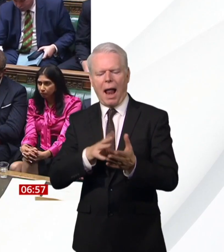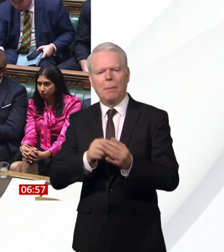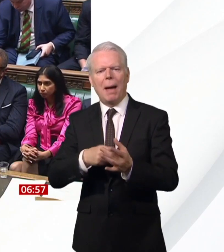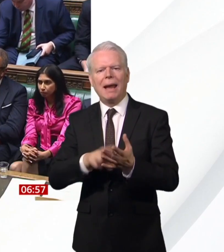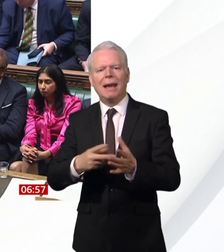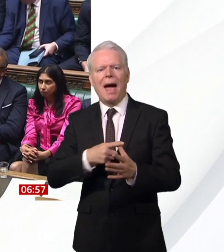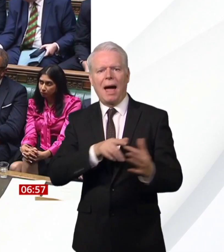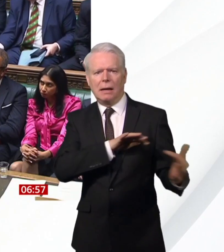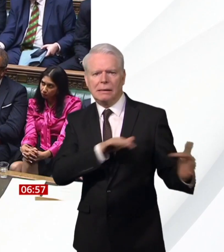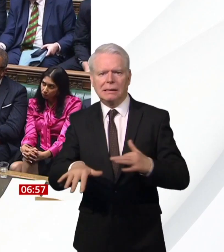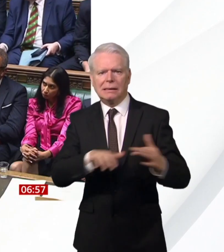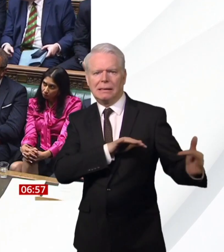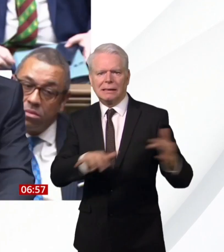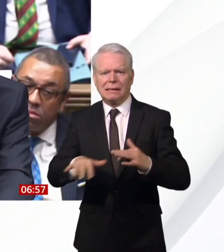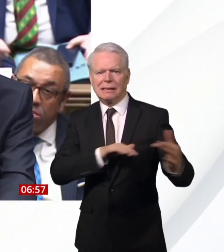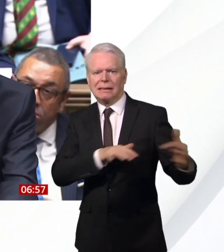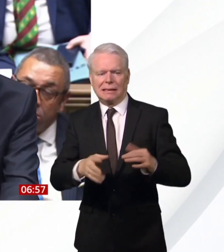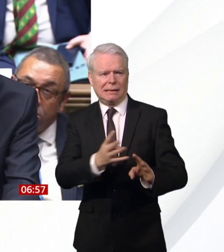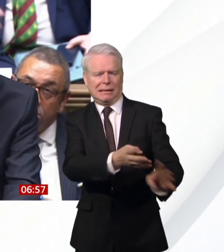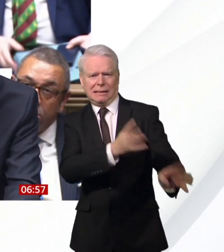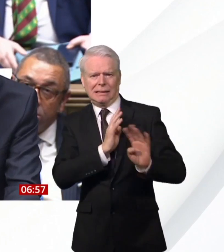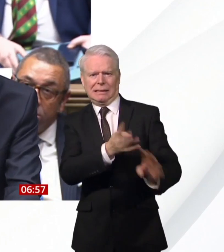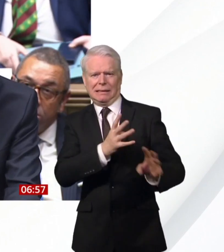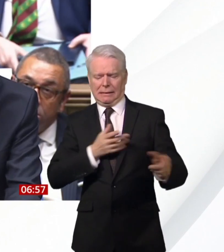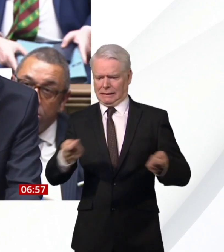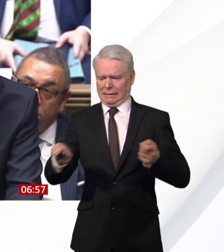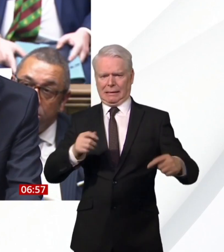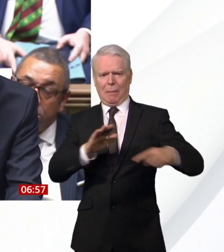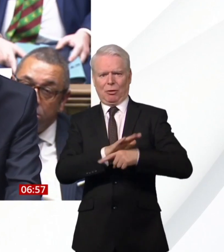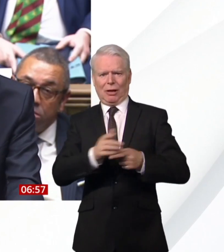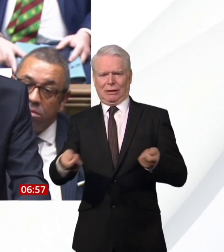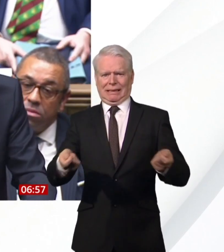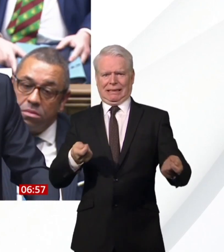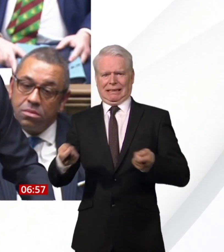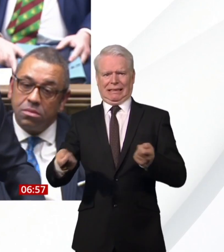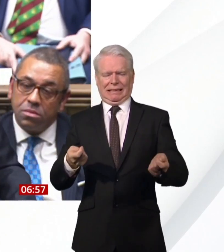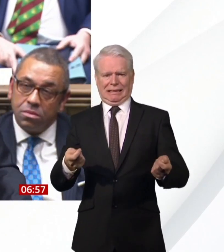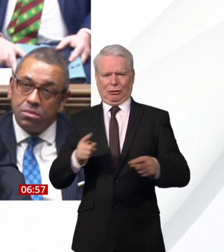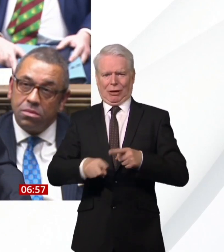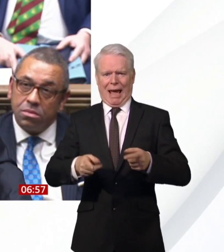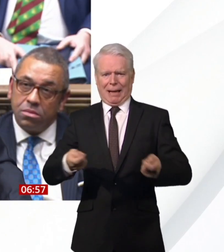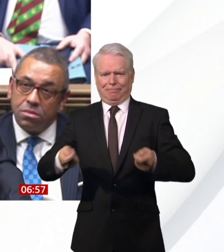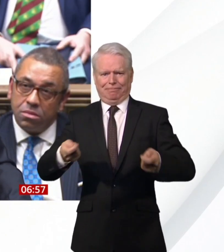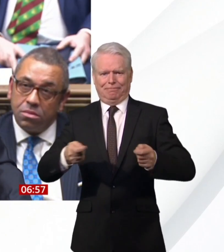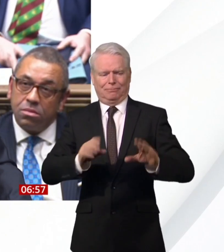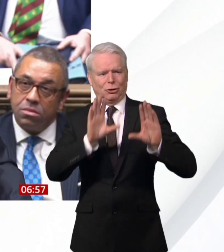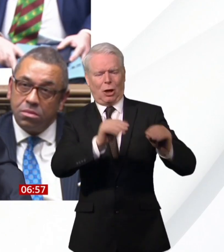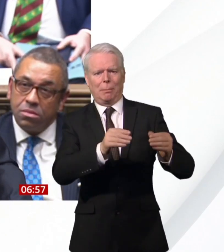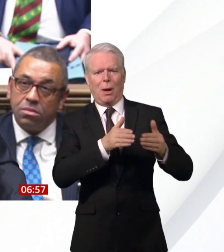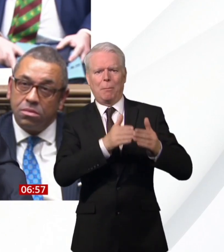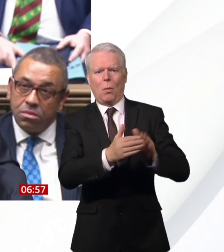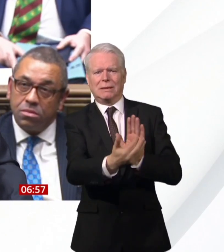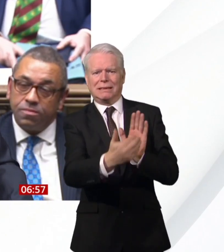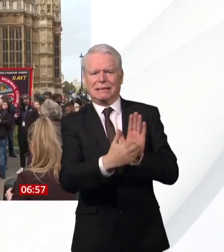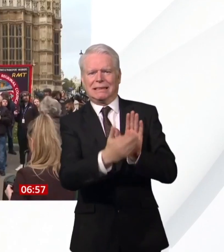era. We have to stop the boats, and this government will do what must be done.